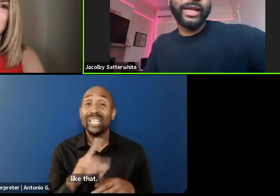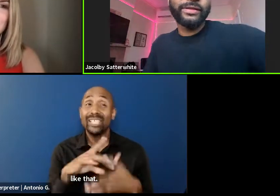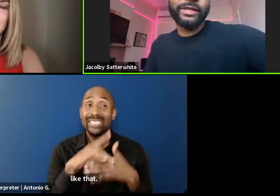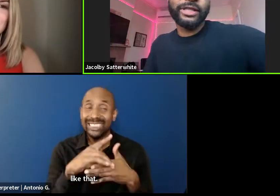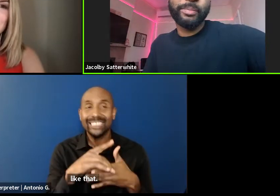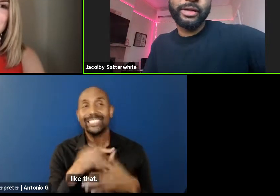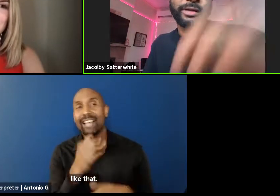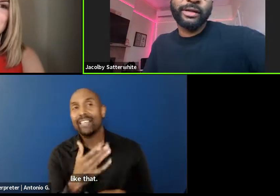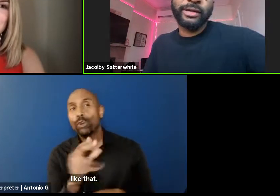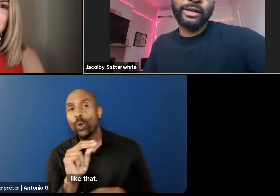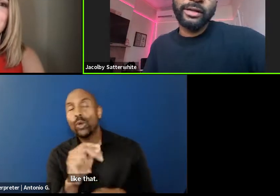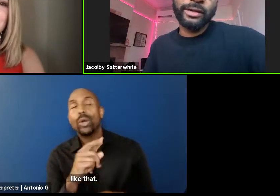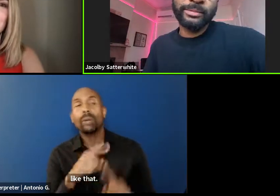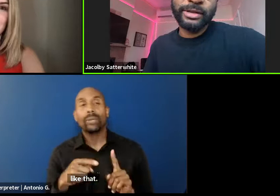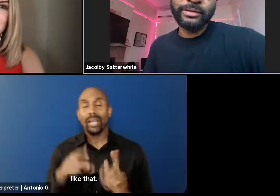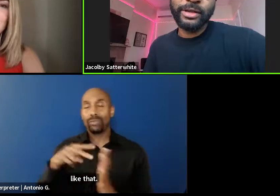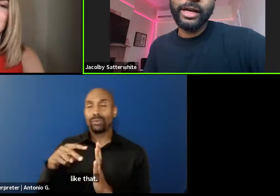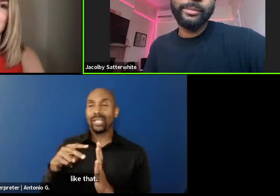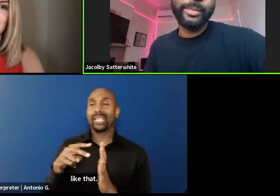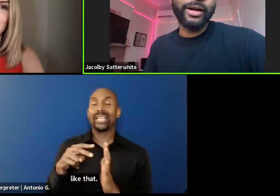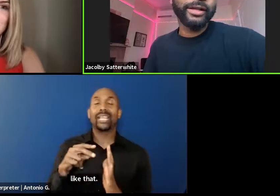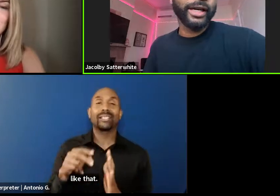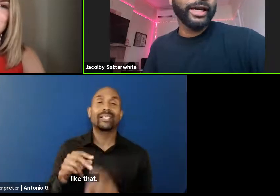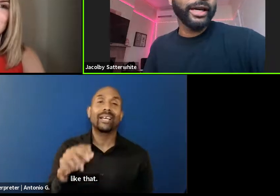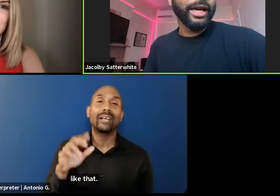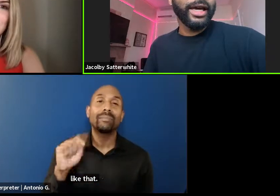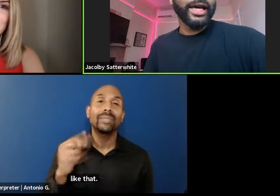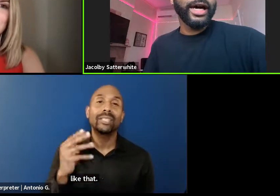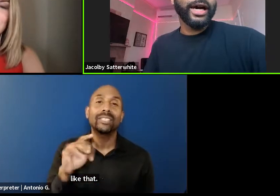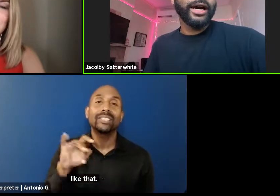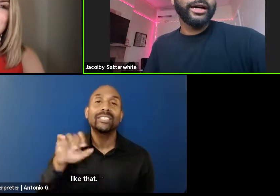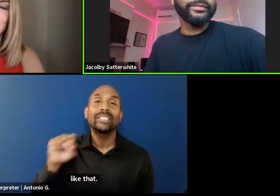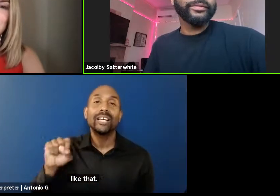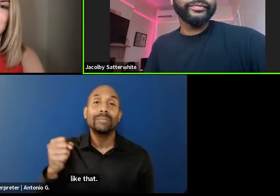Thompson's Flesh of the Spirit and a lot about like,